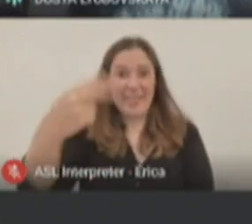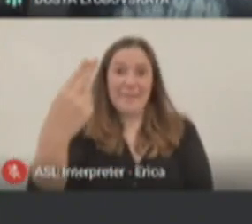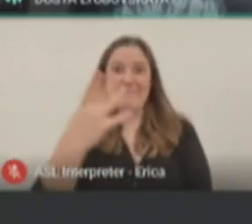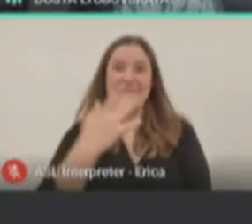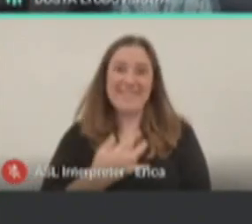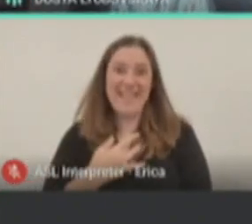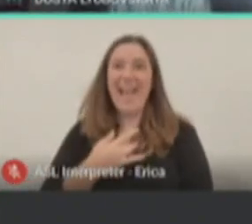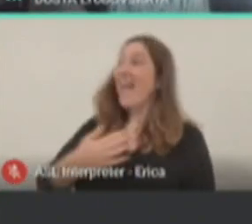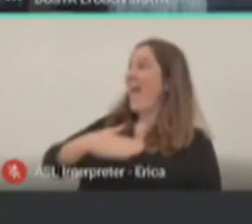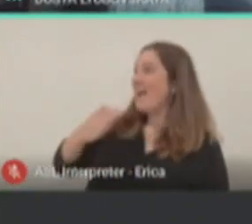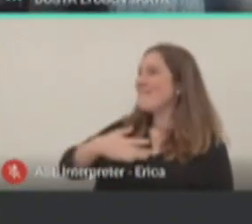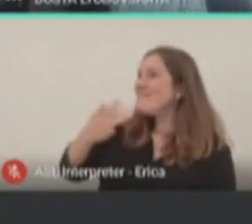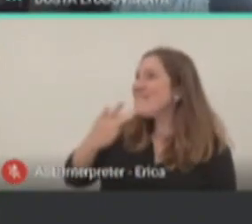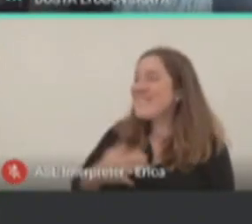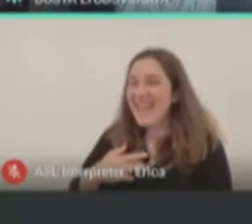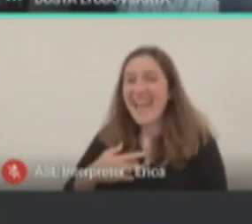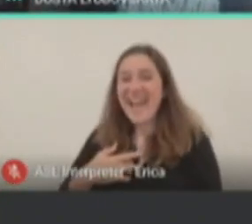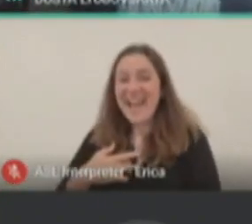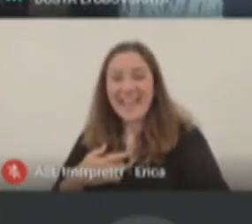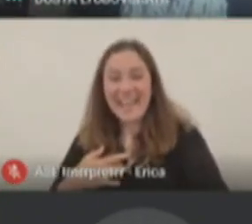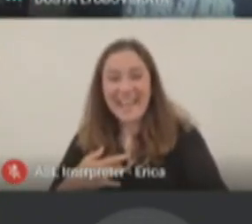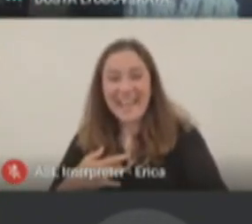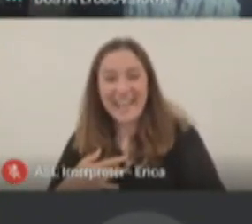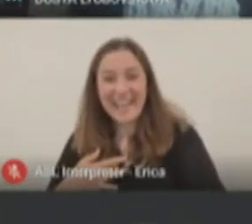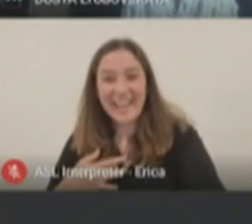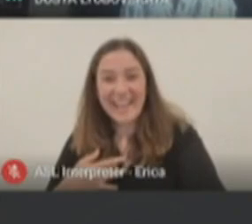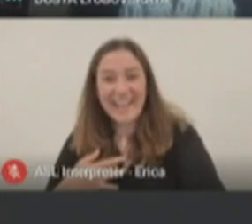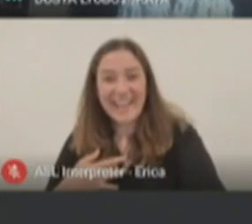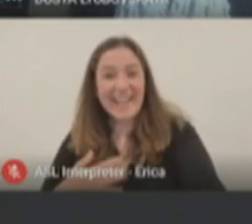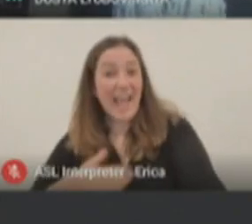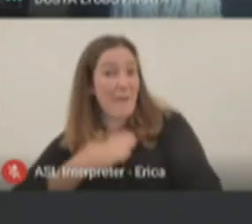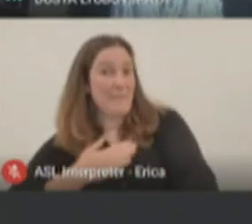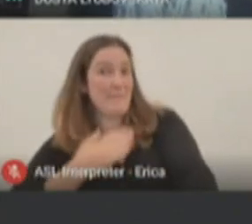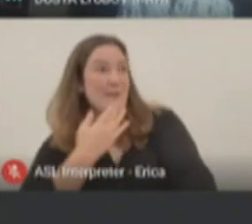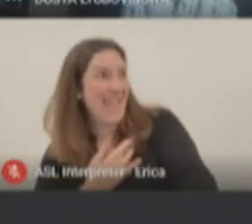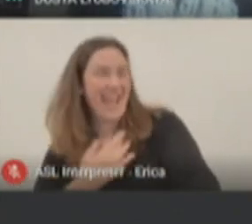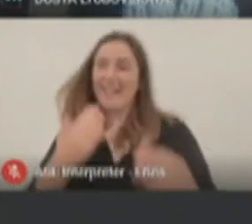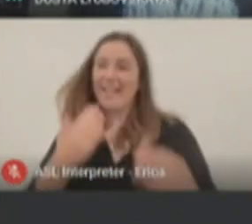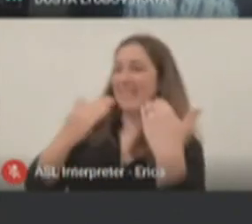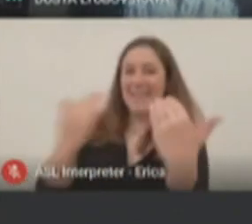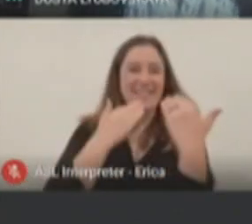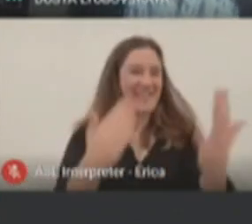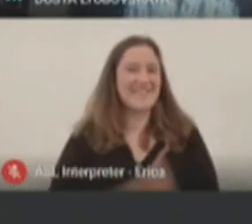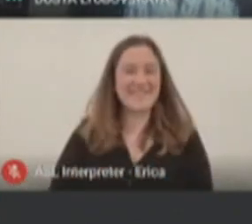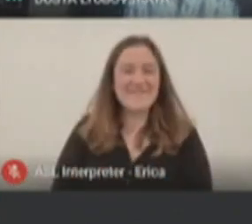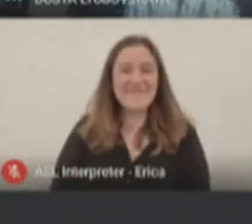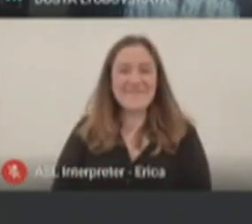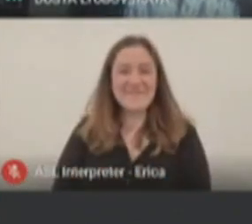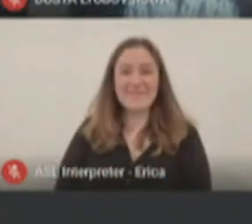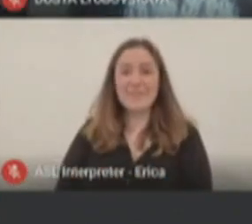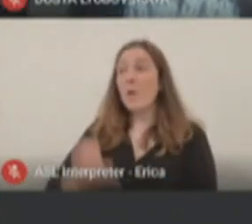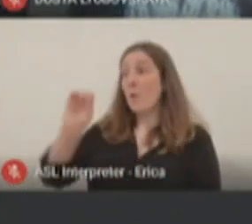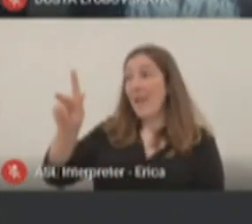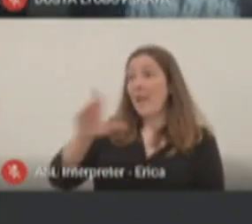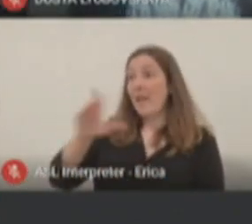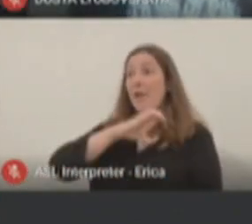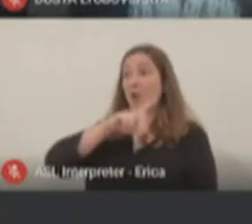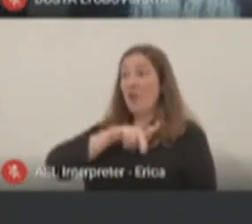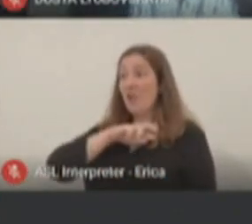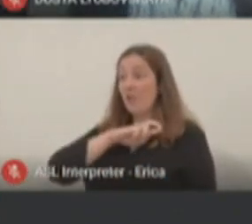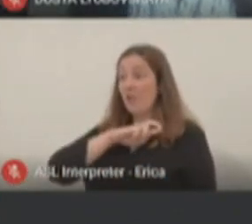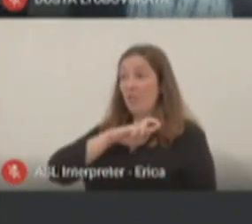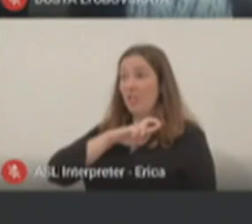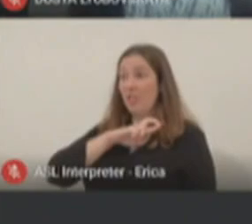Happy And birthday. Happy birthday. Thanks. Okay, Carl.